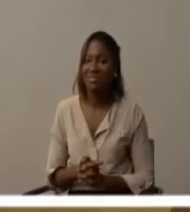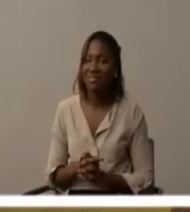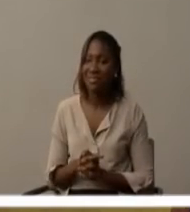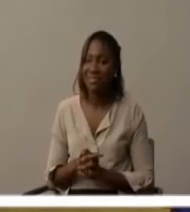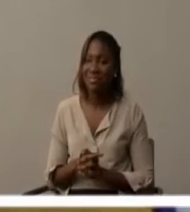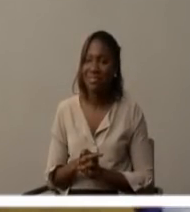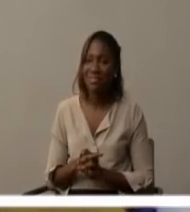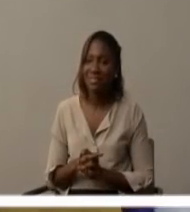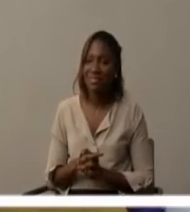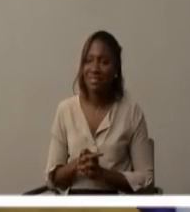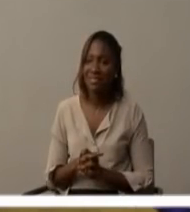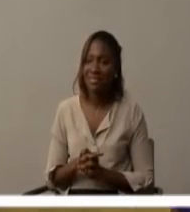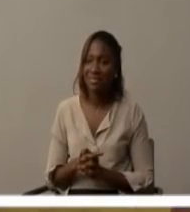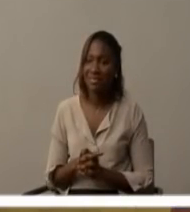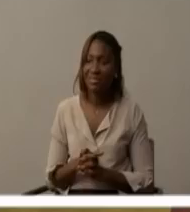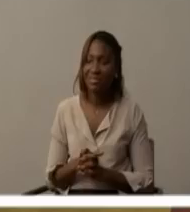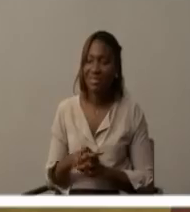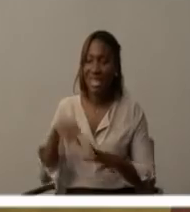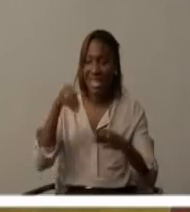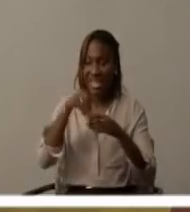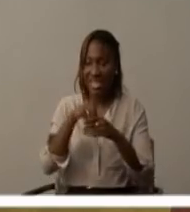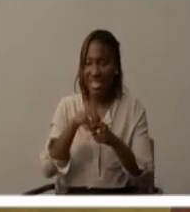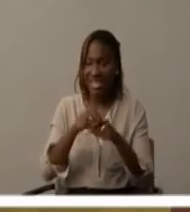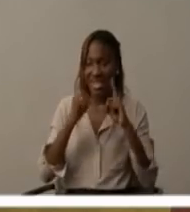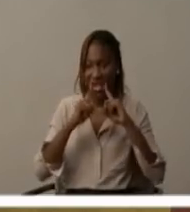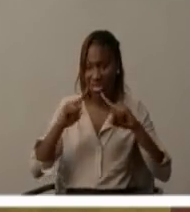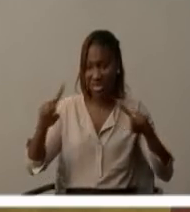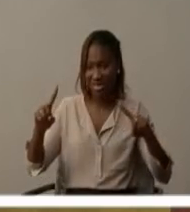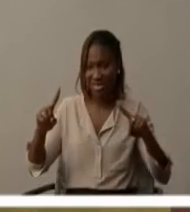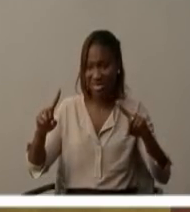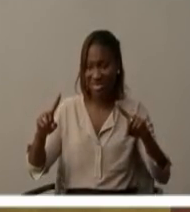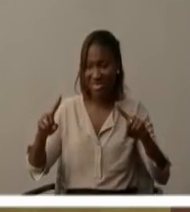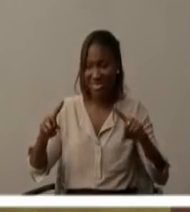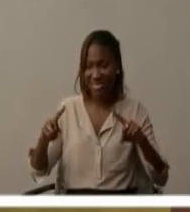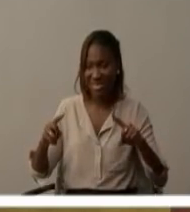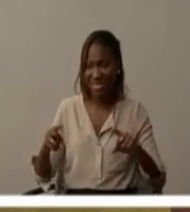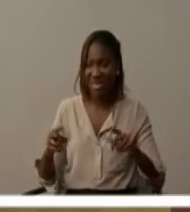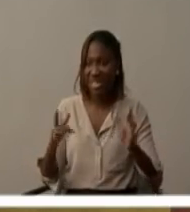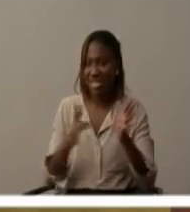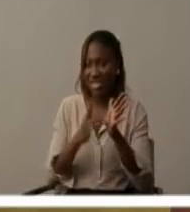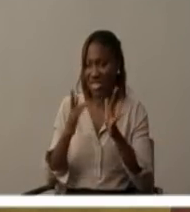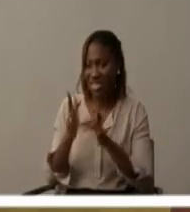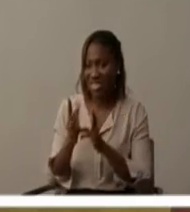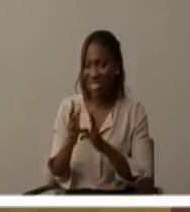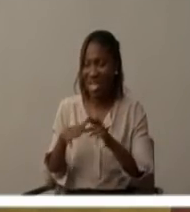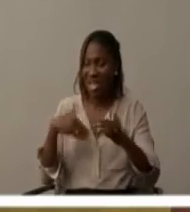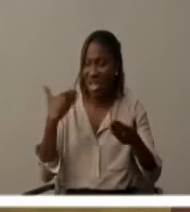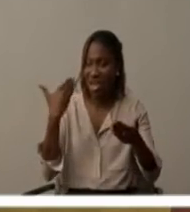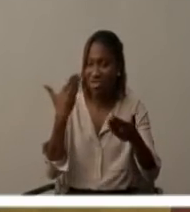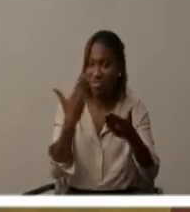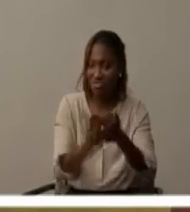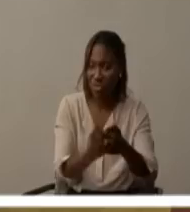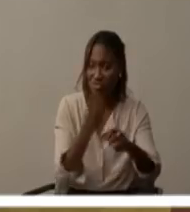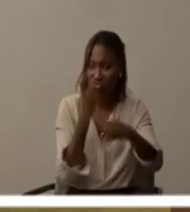The line in the text that I love the most is when he reaches to the tomb and he says, "Roll the